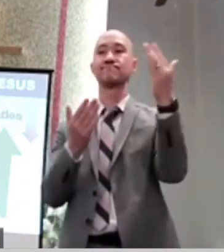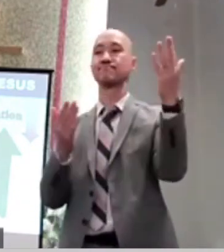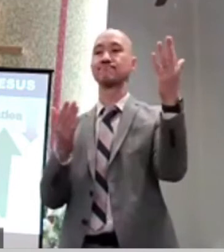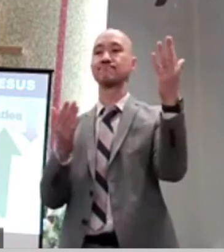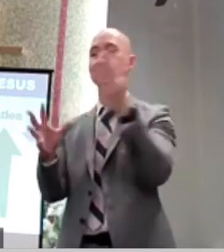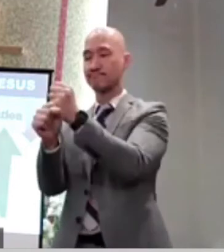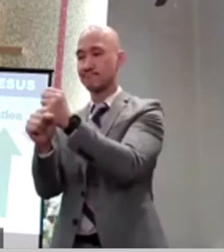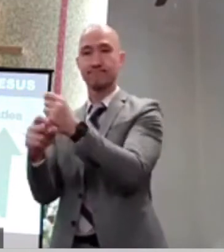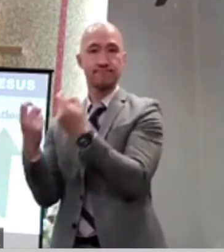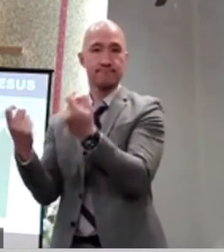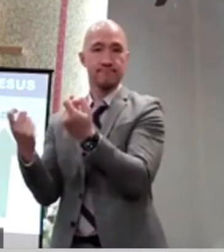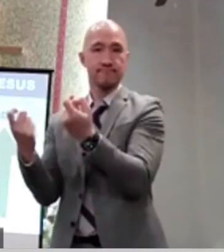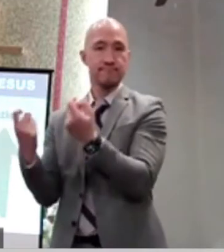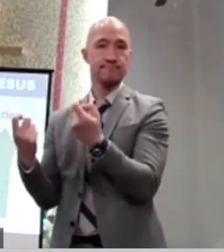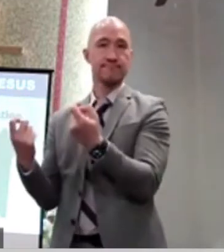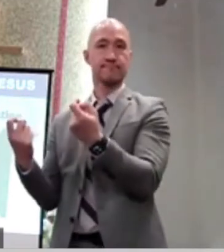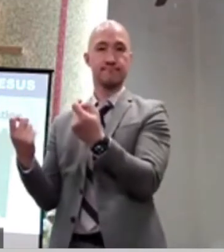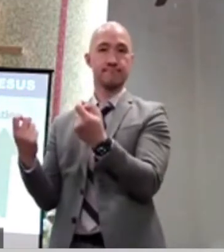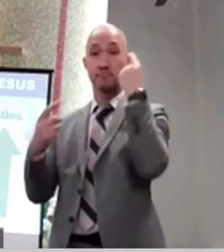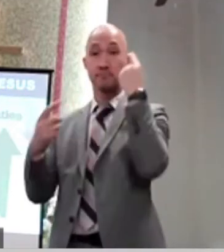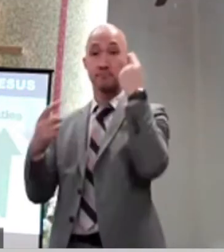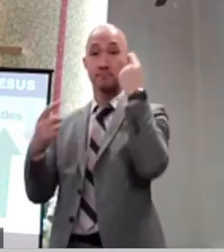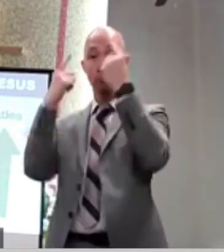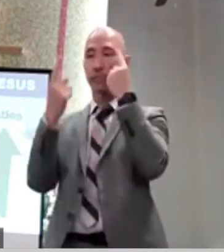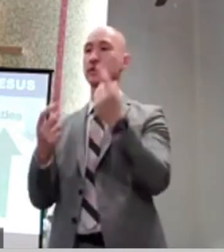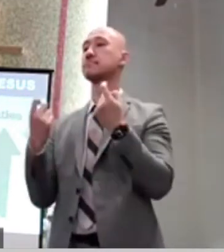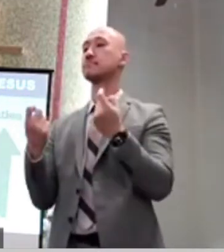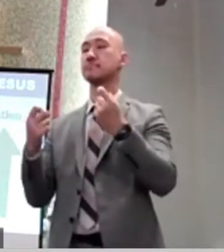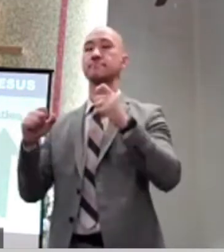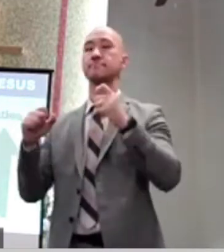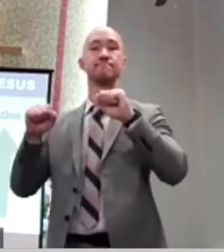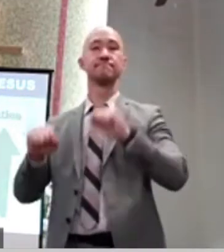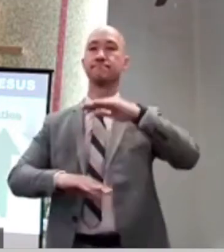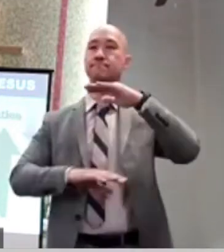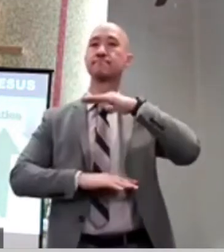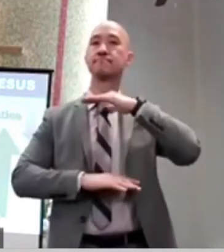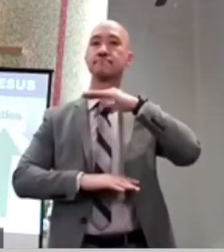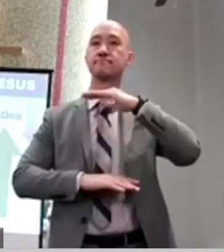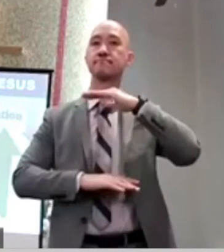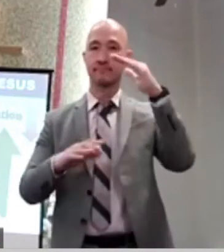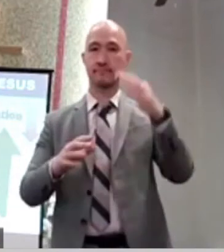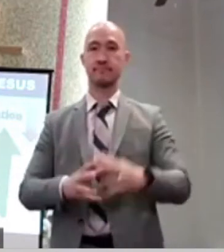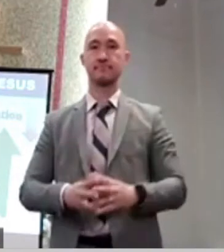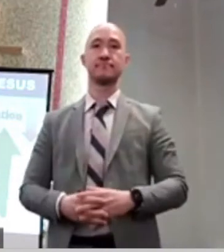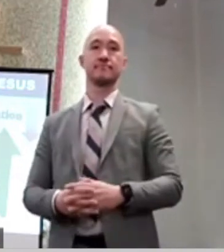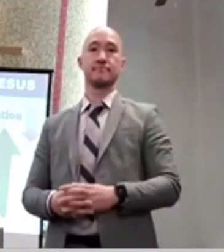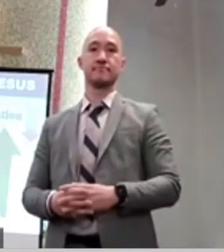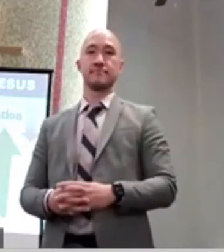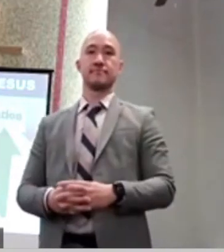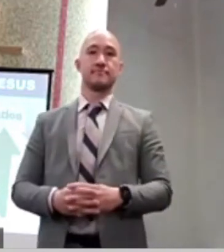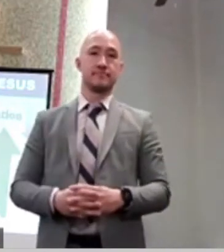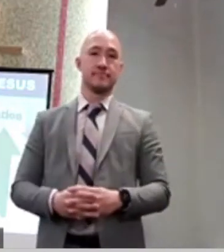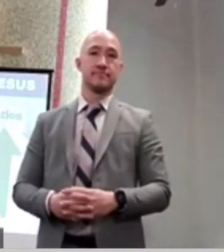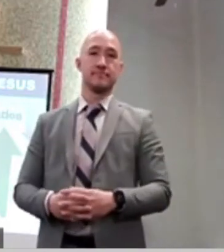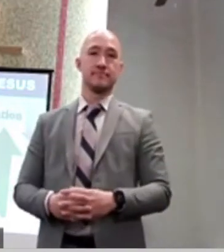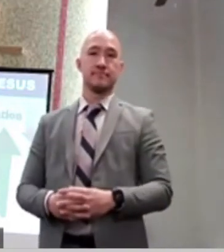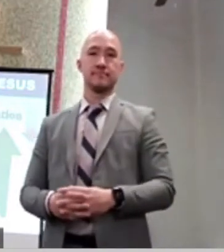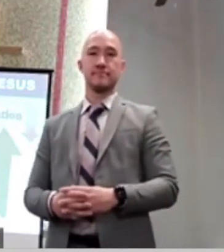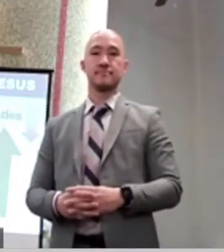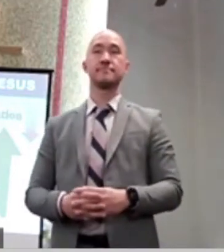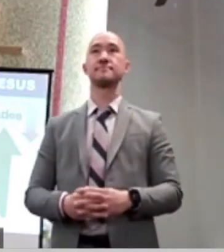knickknack that the world tries to offer us. We're the ones constantly challenged in that